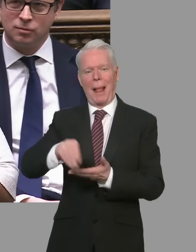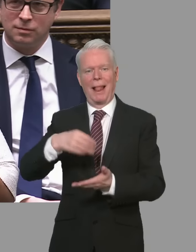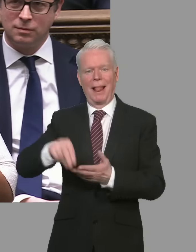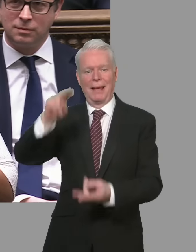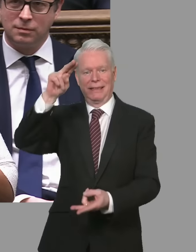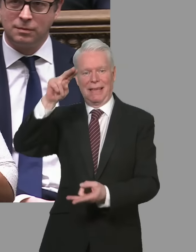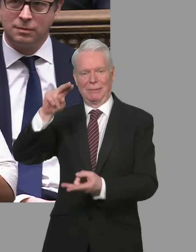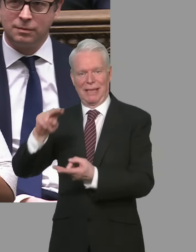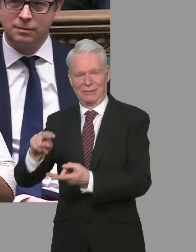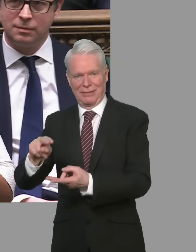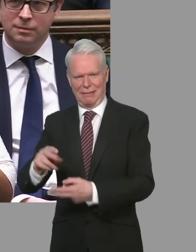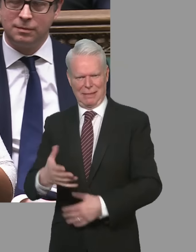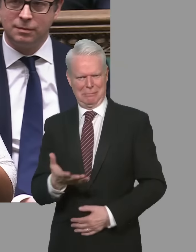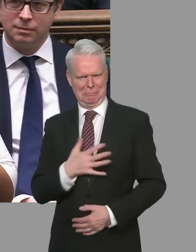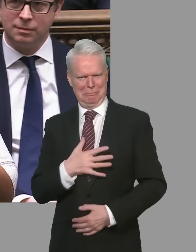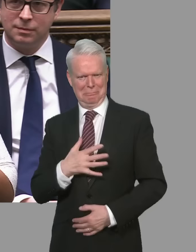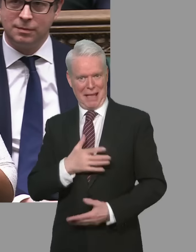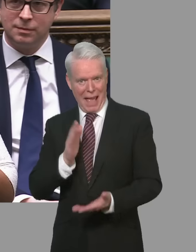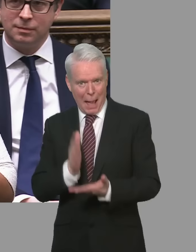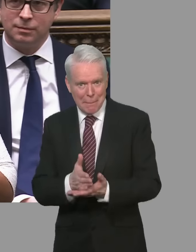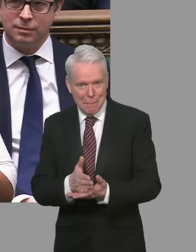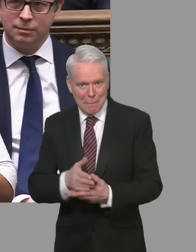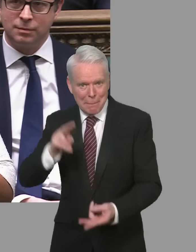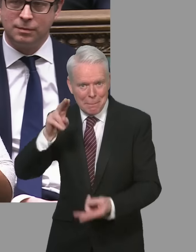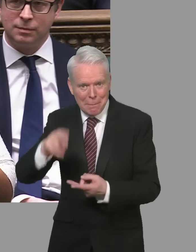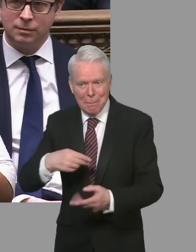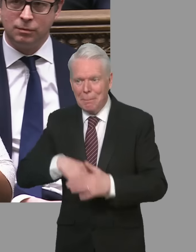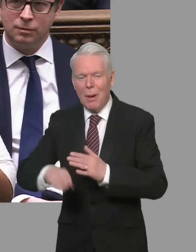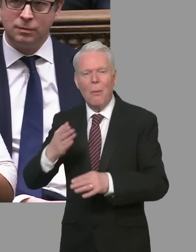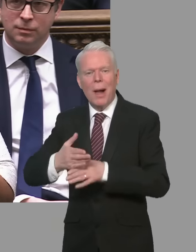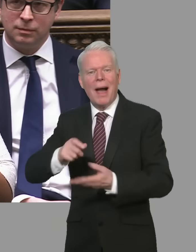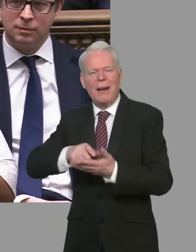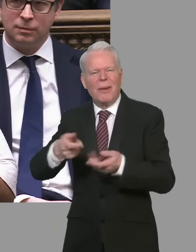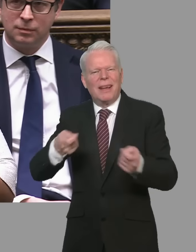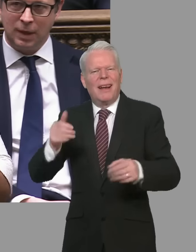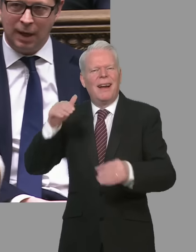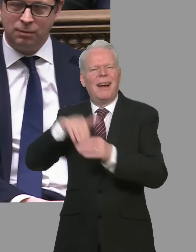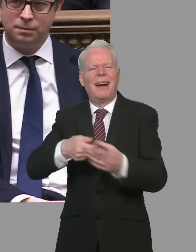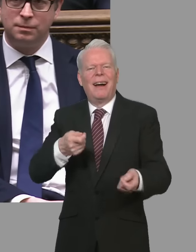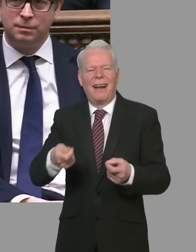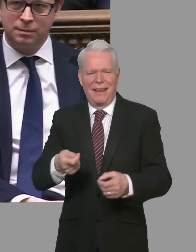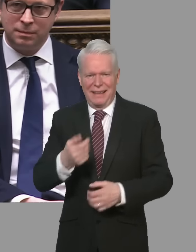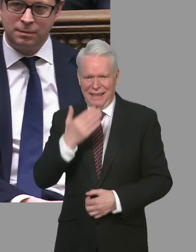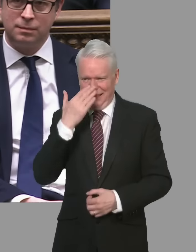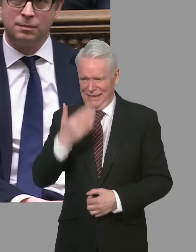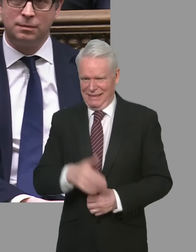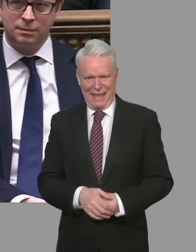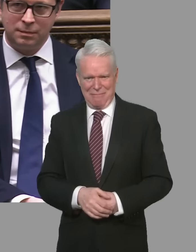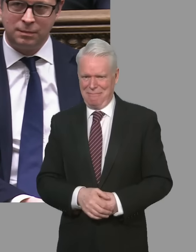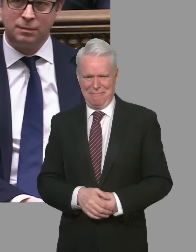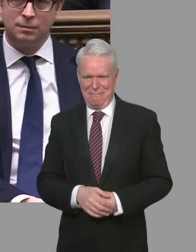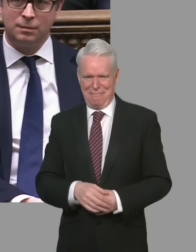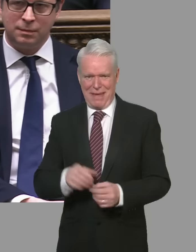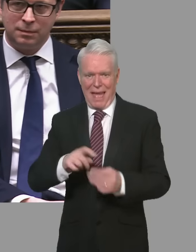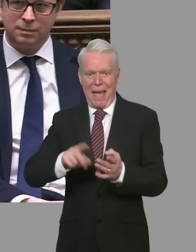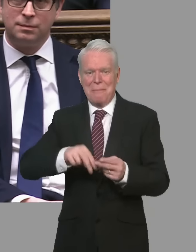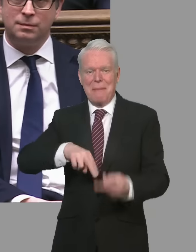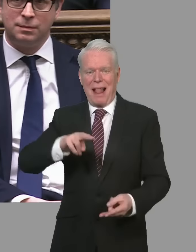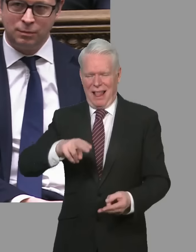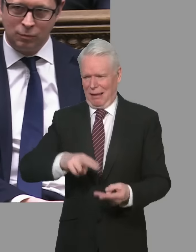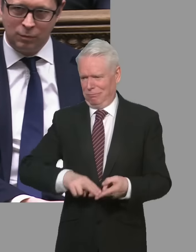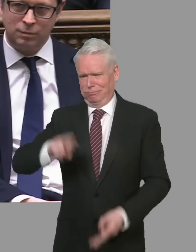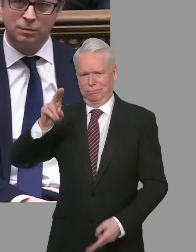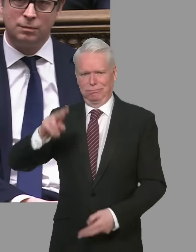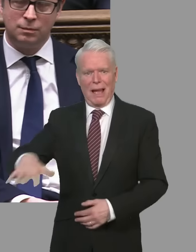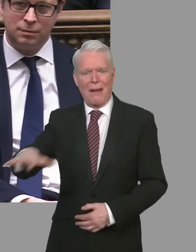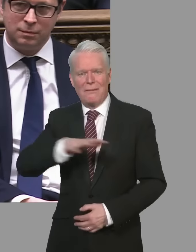Families and businesses will suffer from the spike in energy costs because of his decisions. He could abolish the green taxes on their bills.